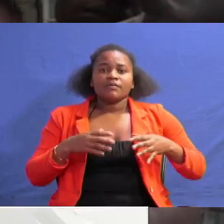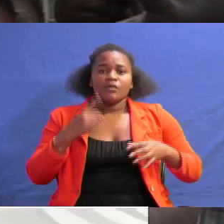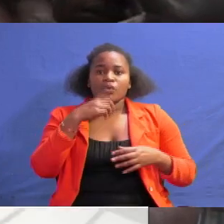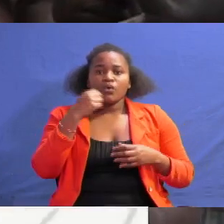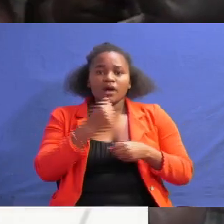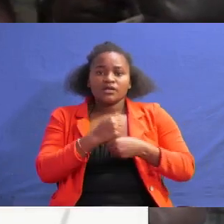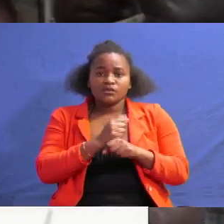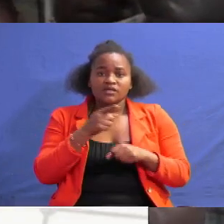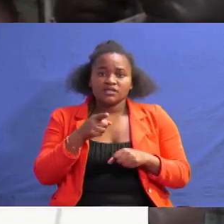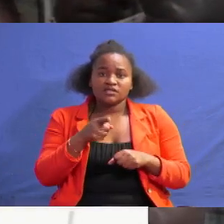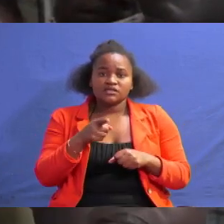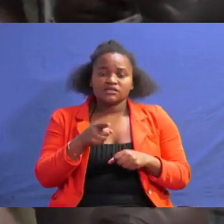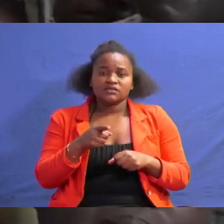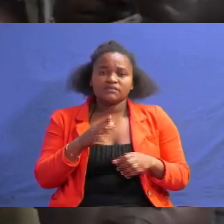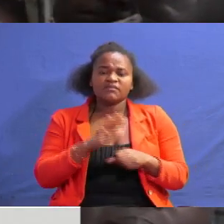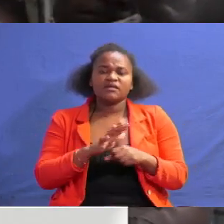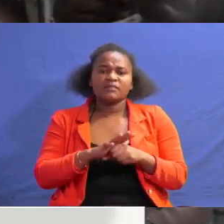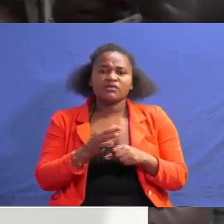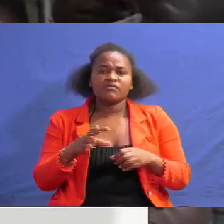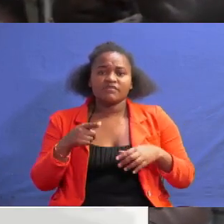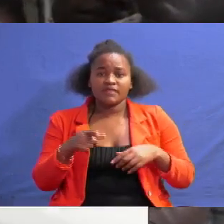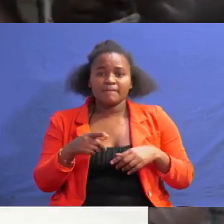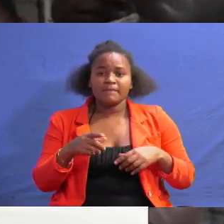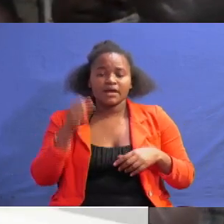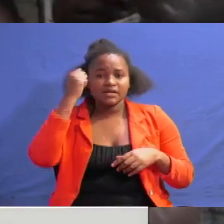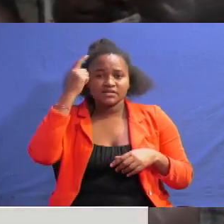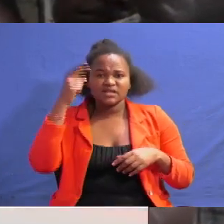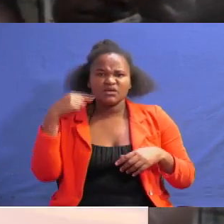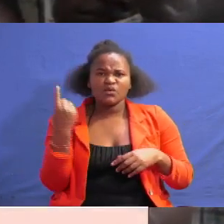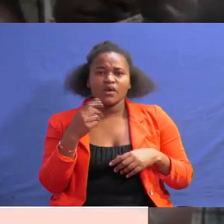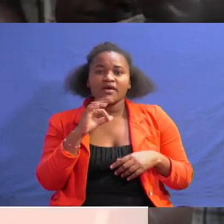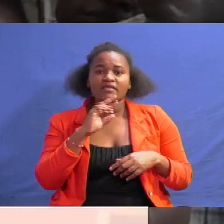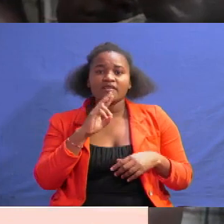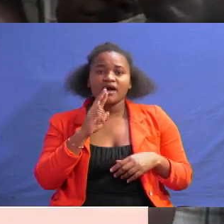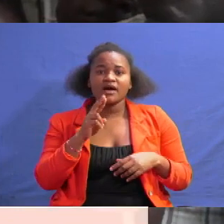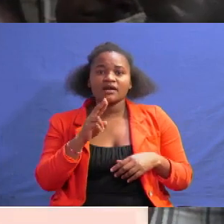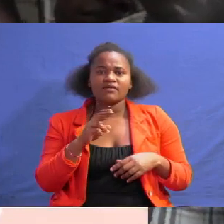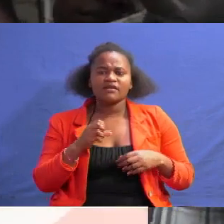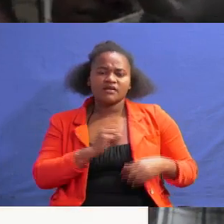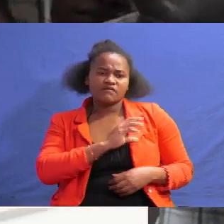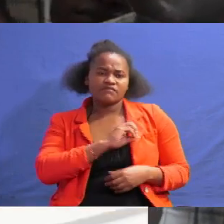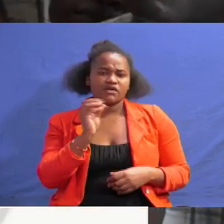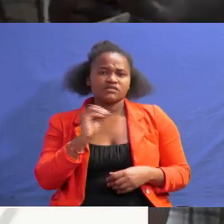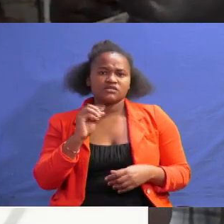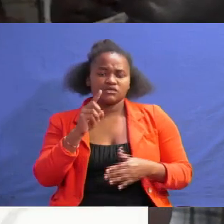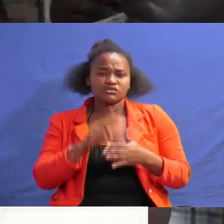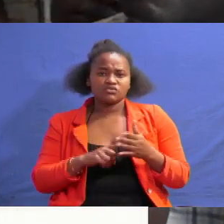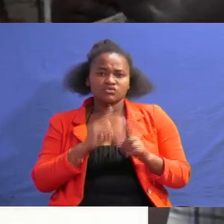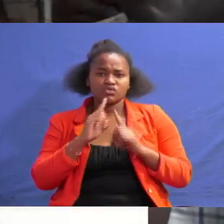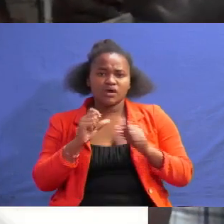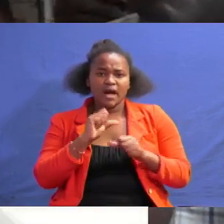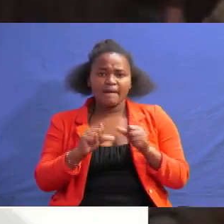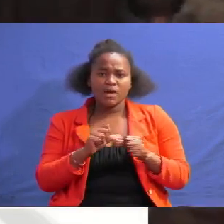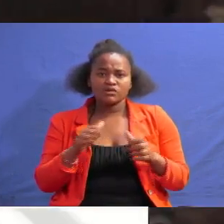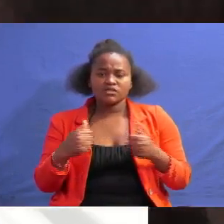facility, because I know most of them and I understand where they are. They should never fear to tell me where the